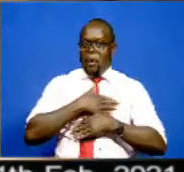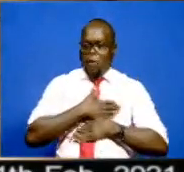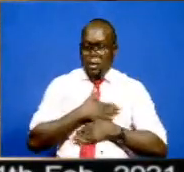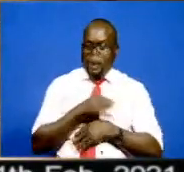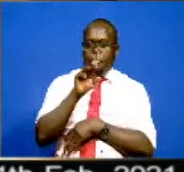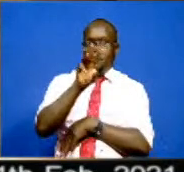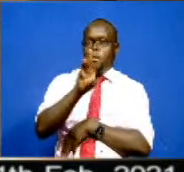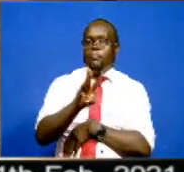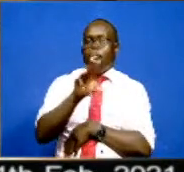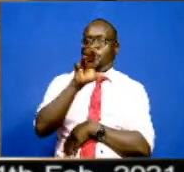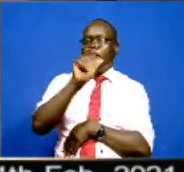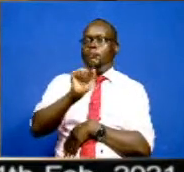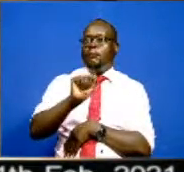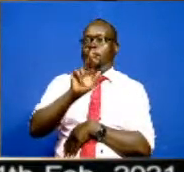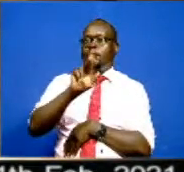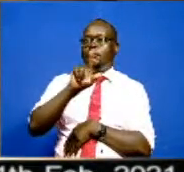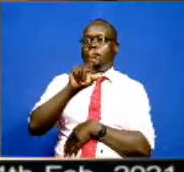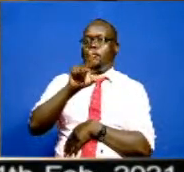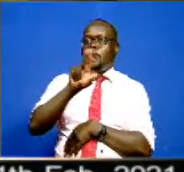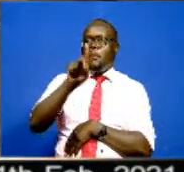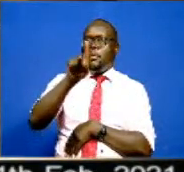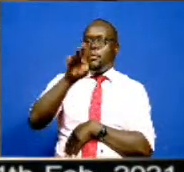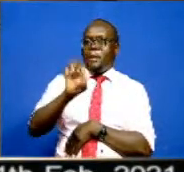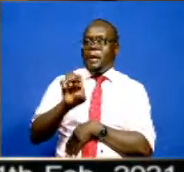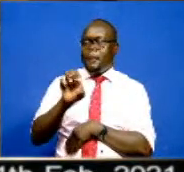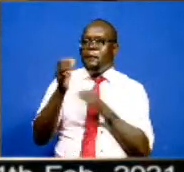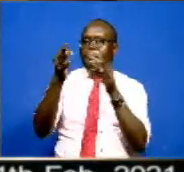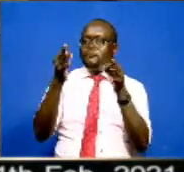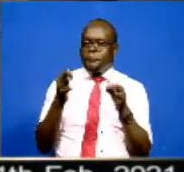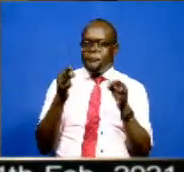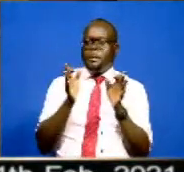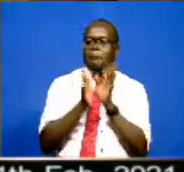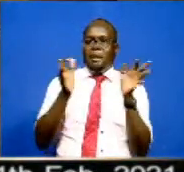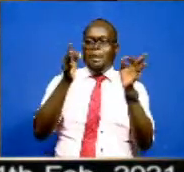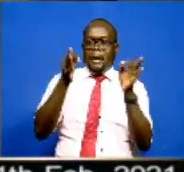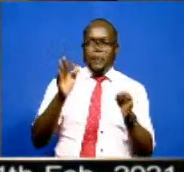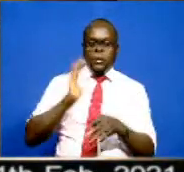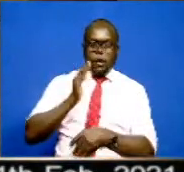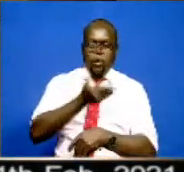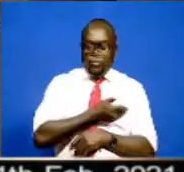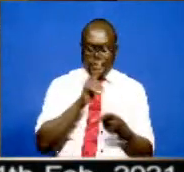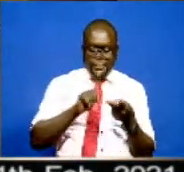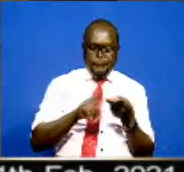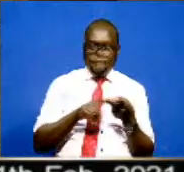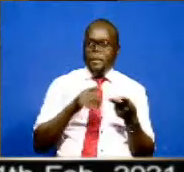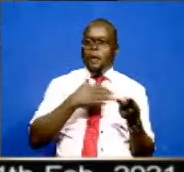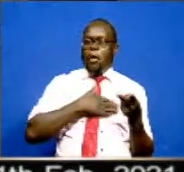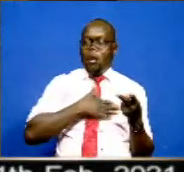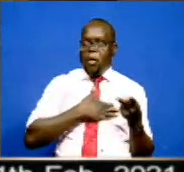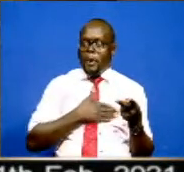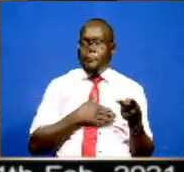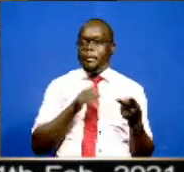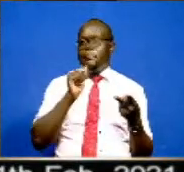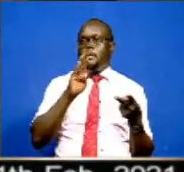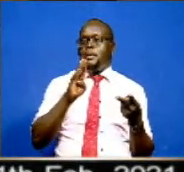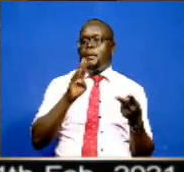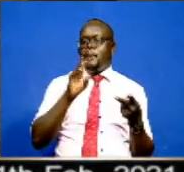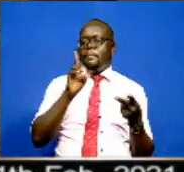Koi, MP, to be appointed to the Public Accounts Committee. 2, the Honorable Faisal Abdallah